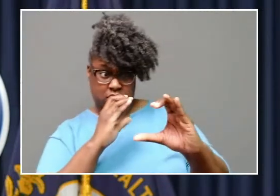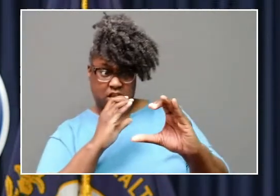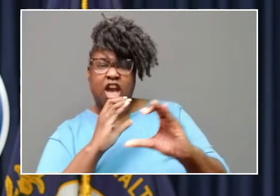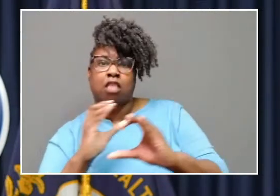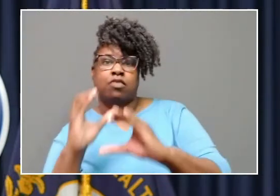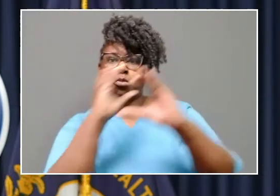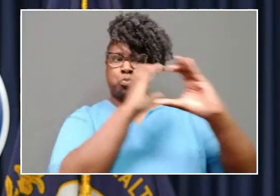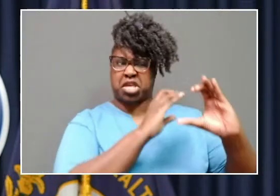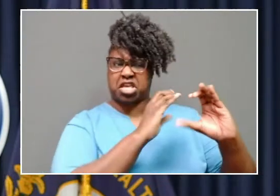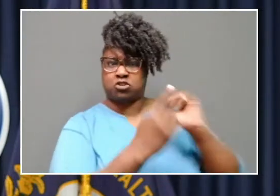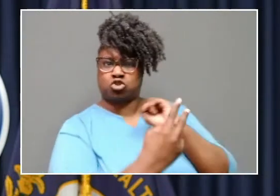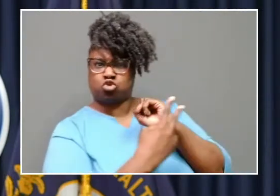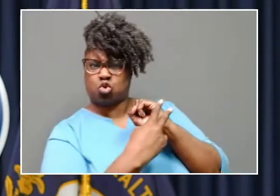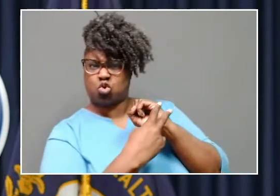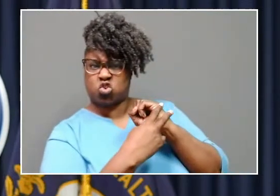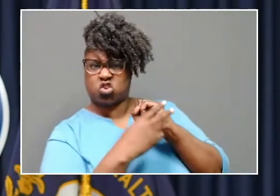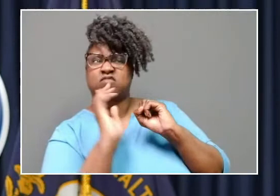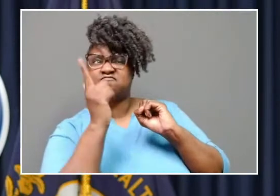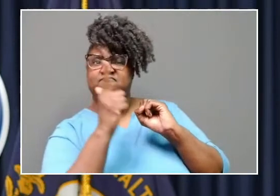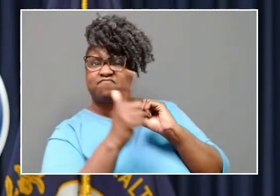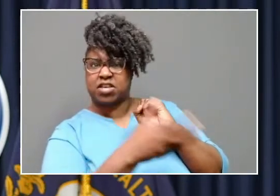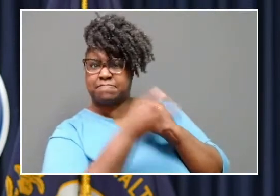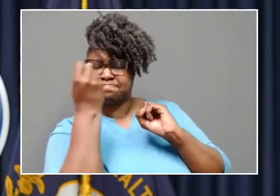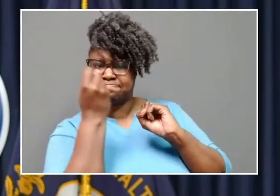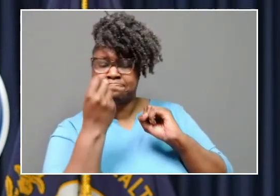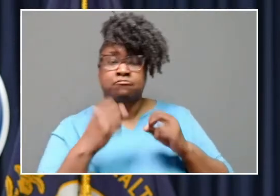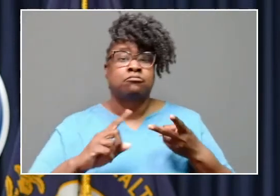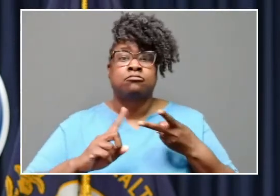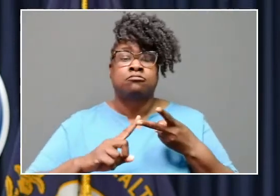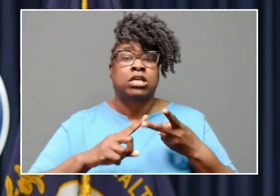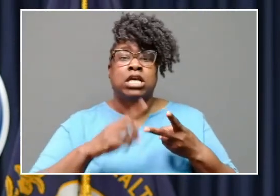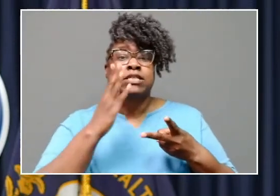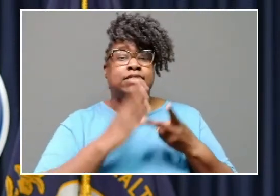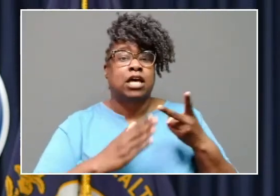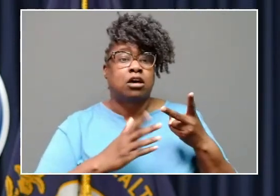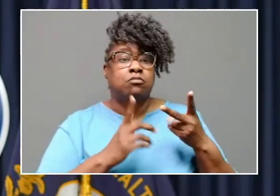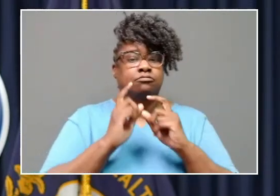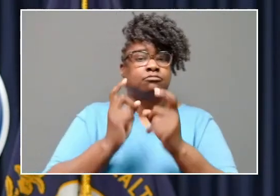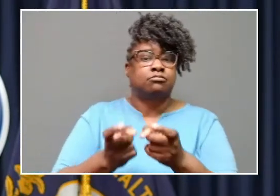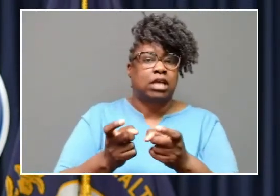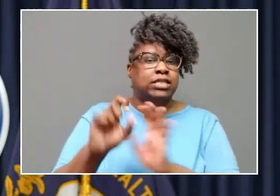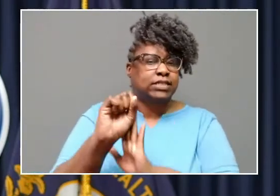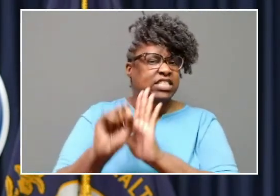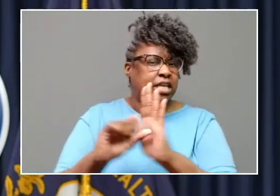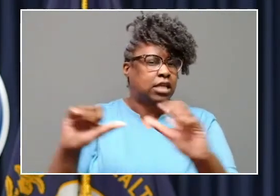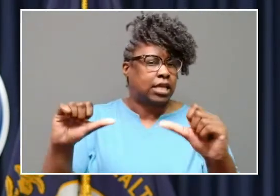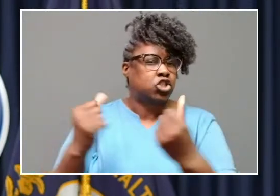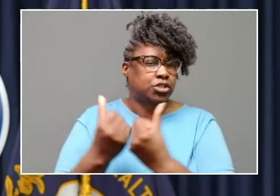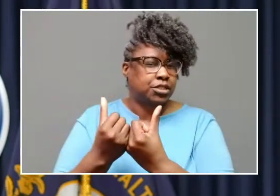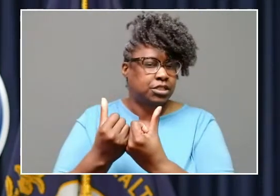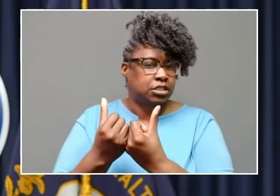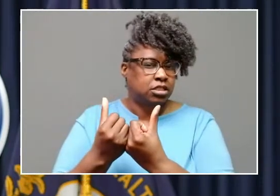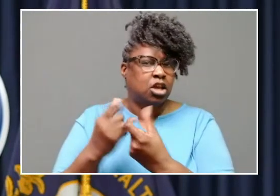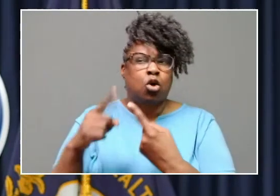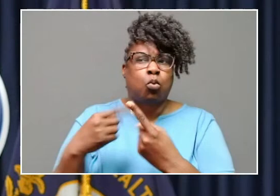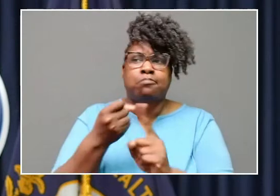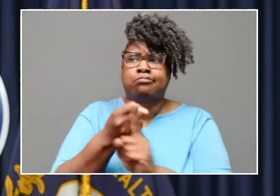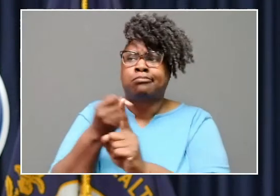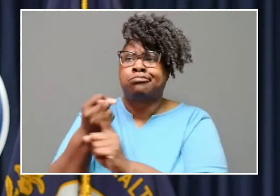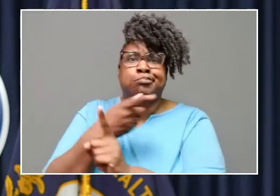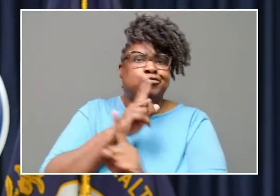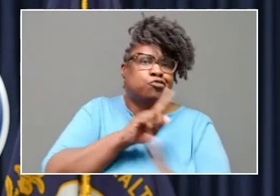of them are going to be used by different state agencies for command posts that they may need in responding to different things. Some of them we're looking at